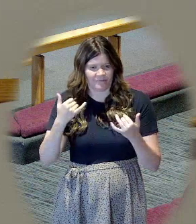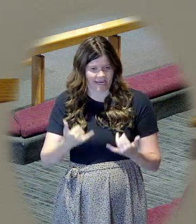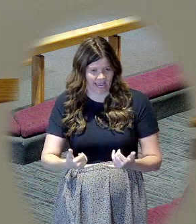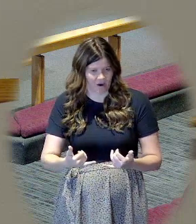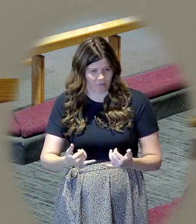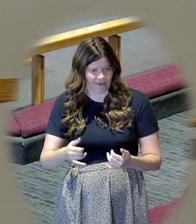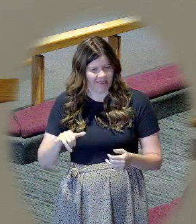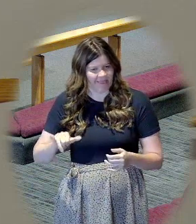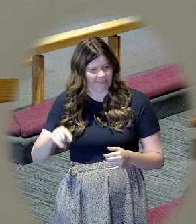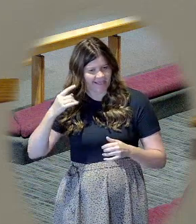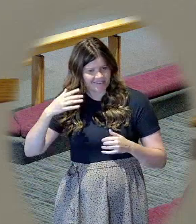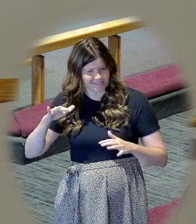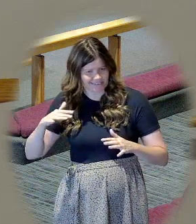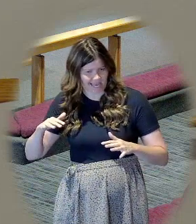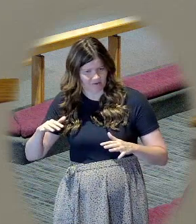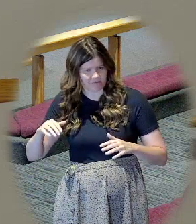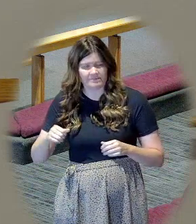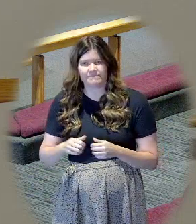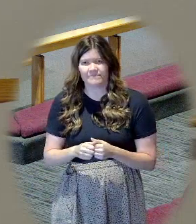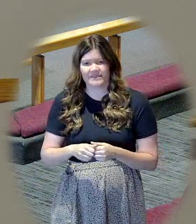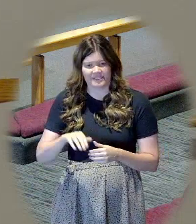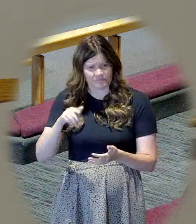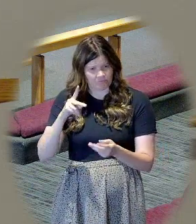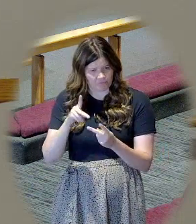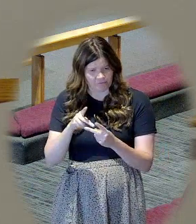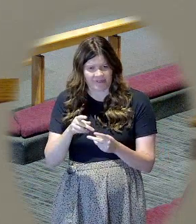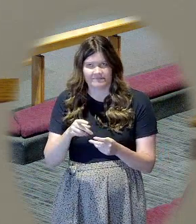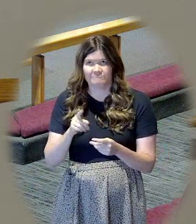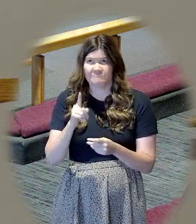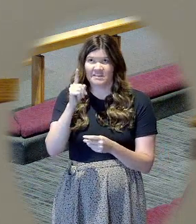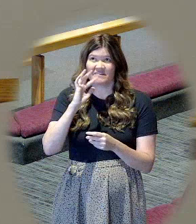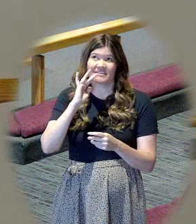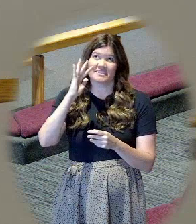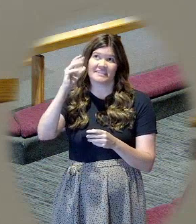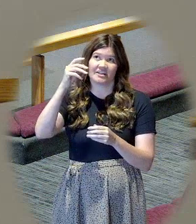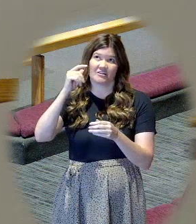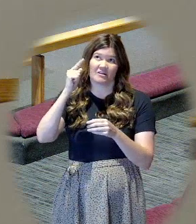The tenor upstairs sings flat.